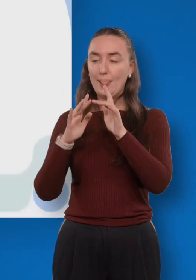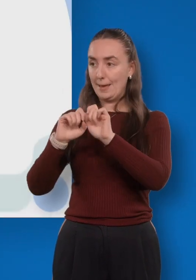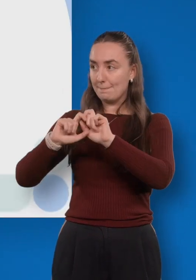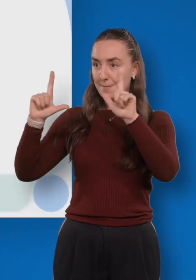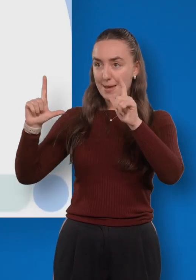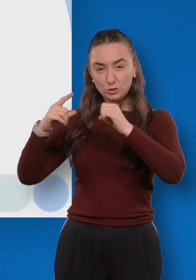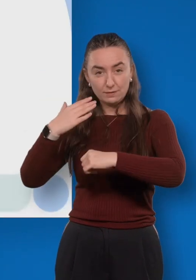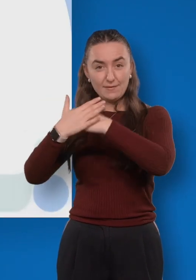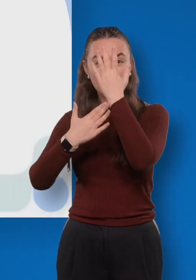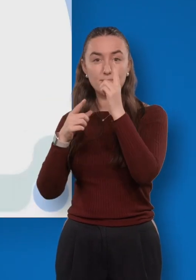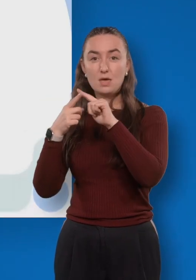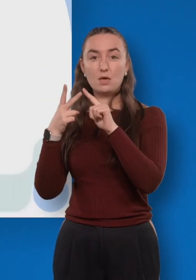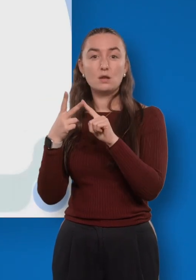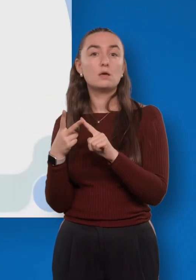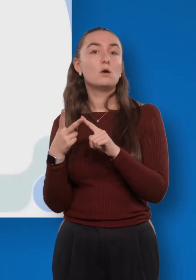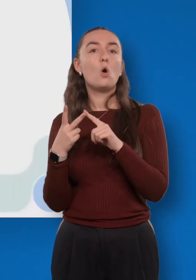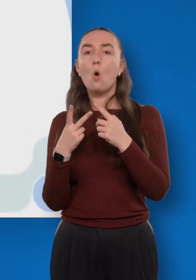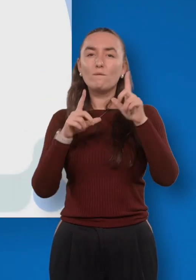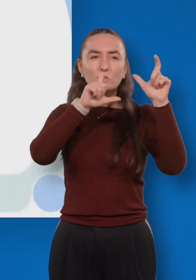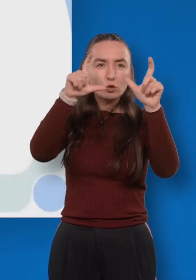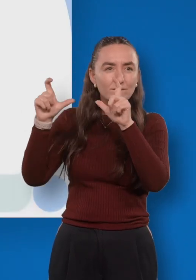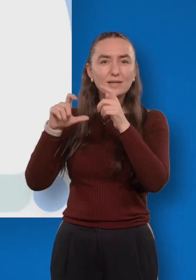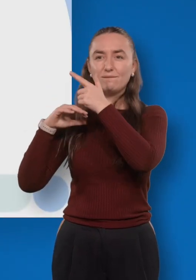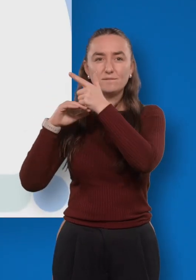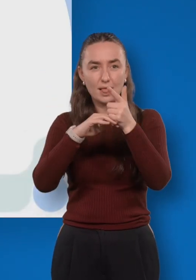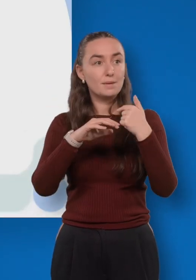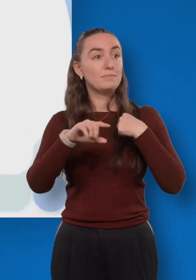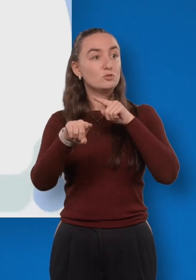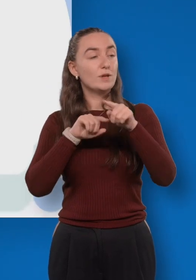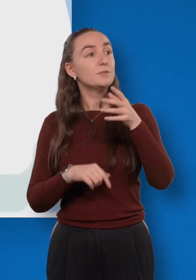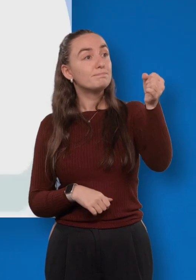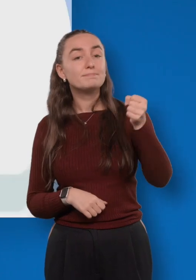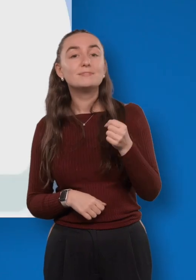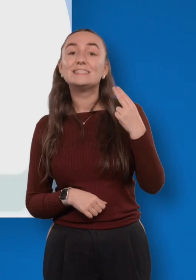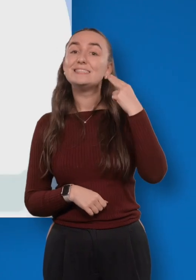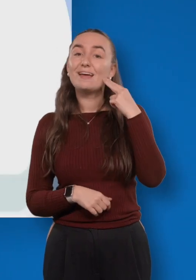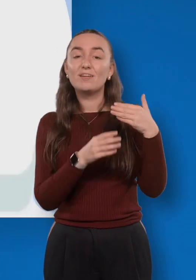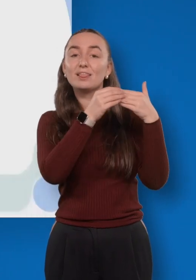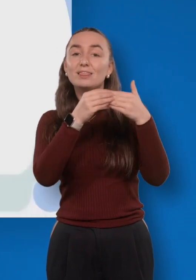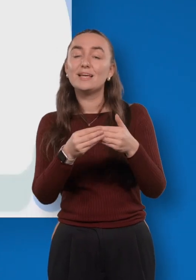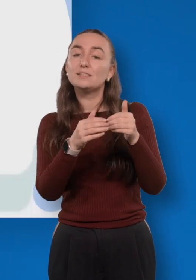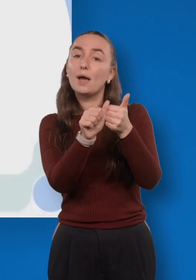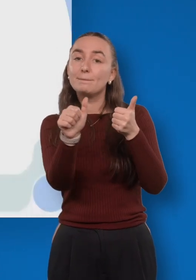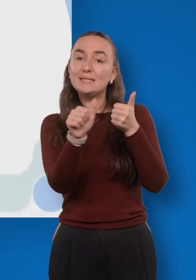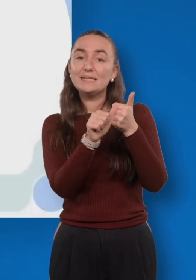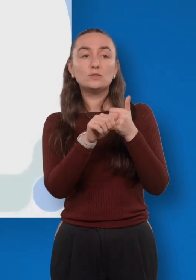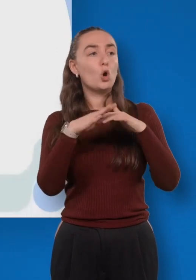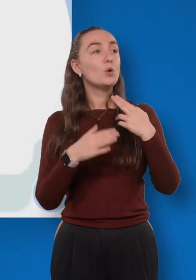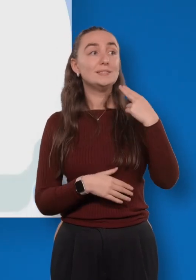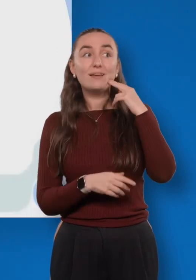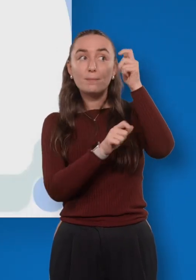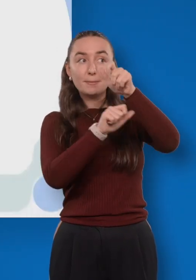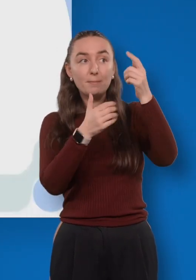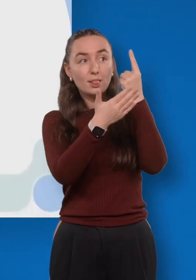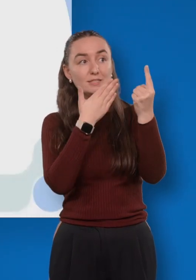photography, for development of resources, I often will try and source deaf led companies or deaf people